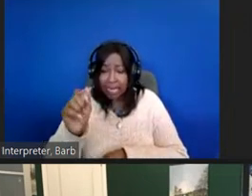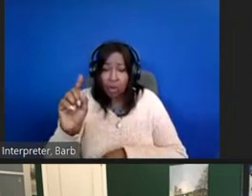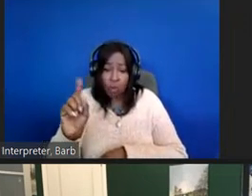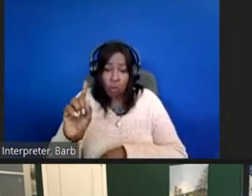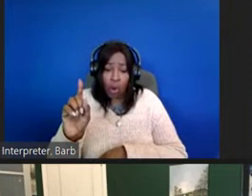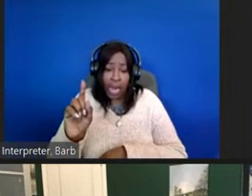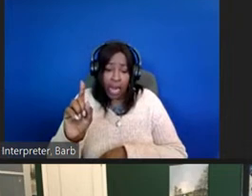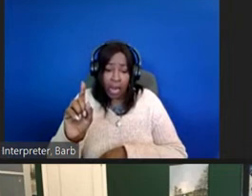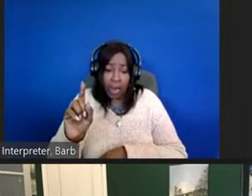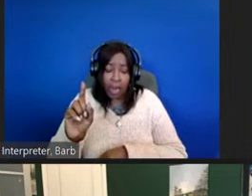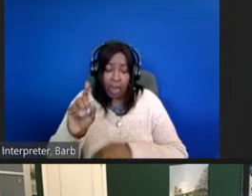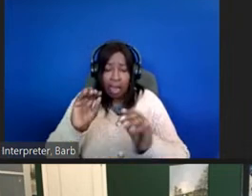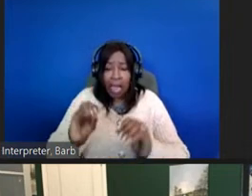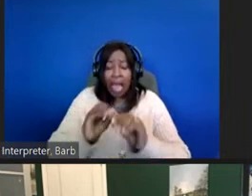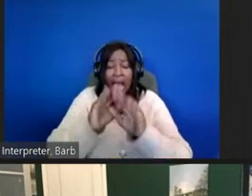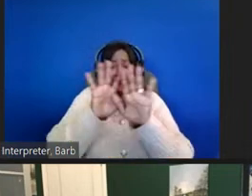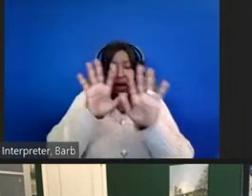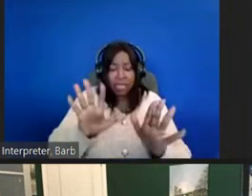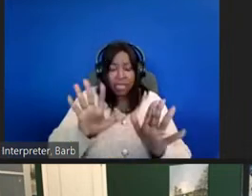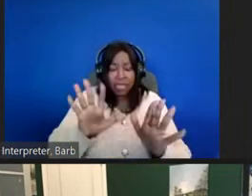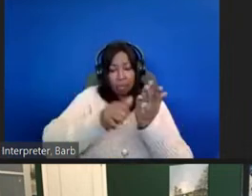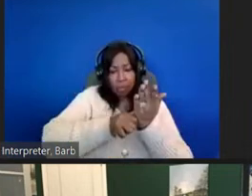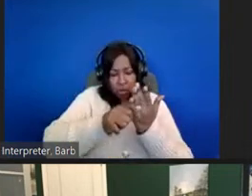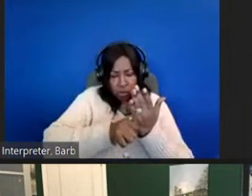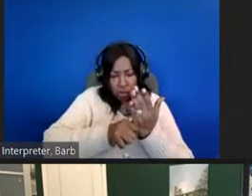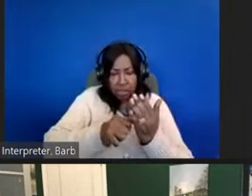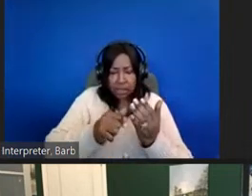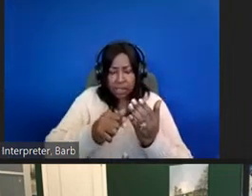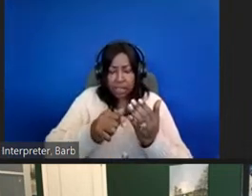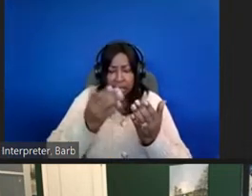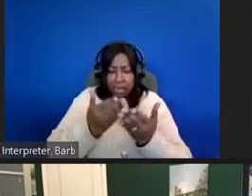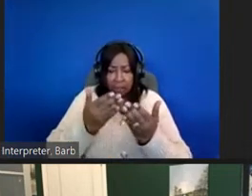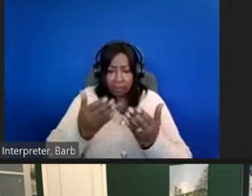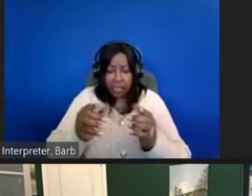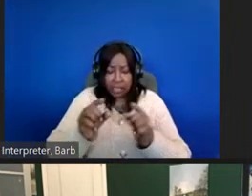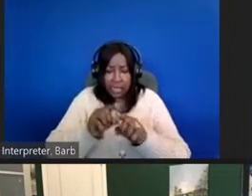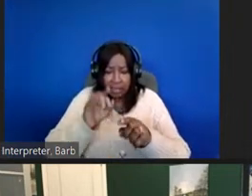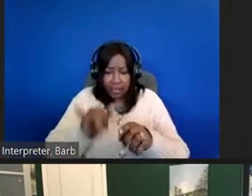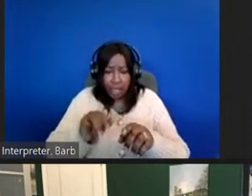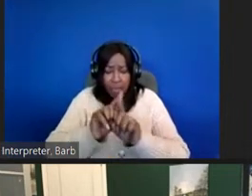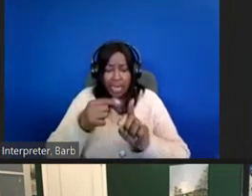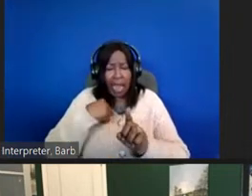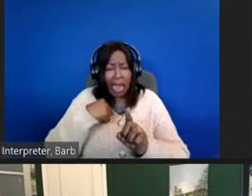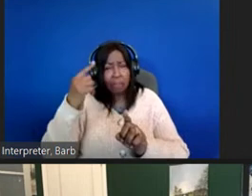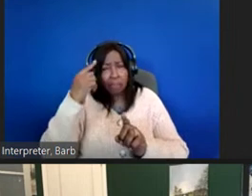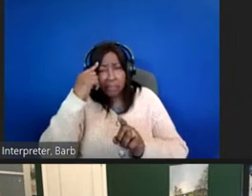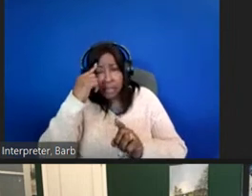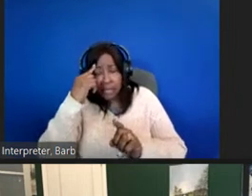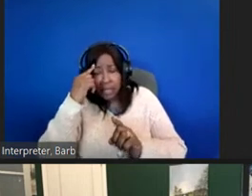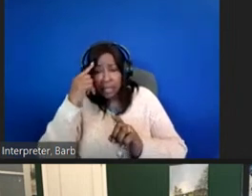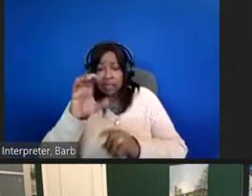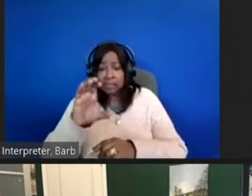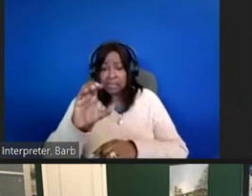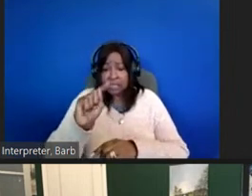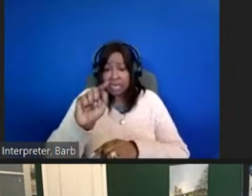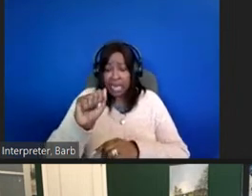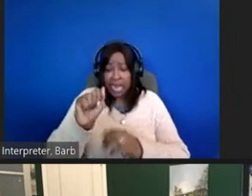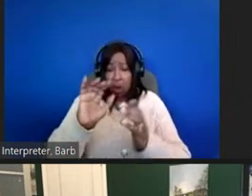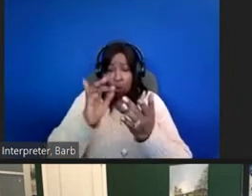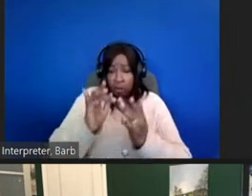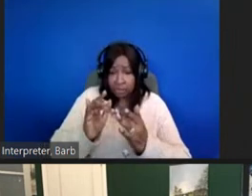you know, obviously brochures and stuff like that. But I'm thinking the CTA website, as well